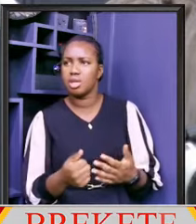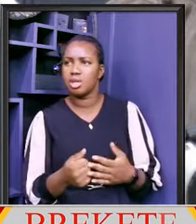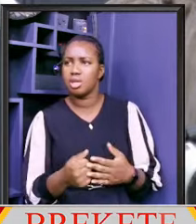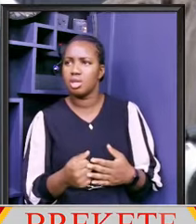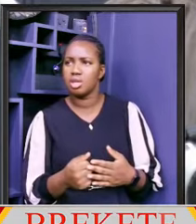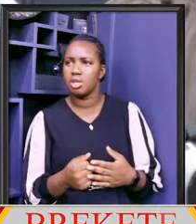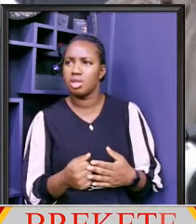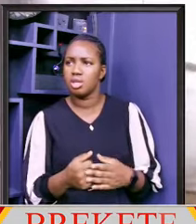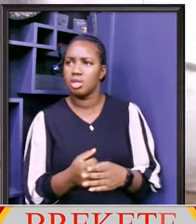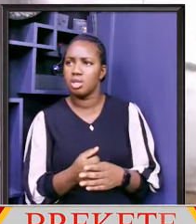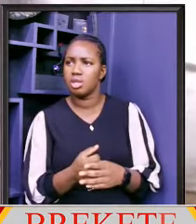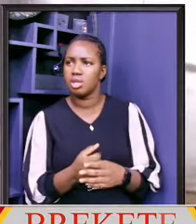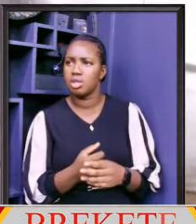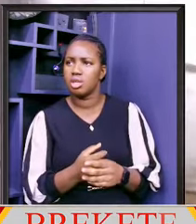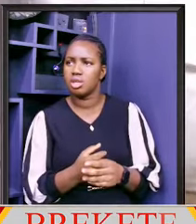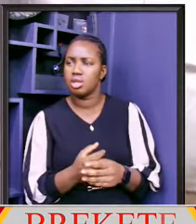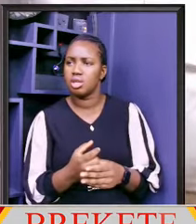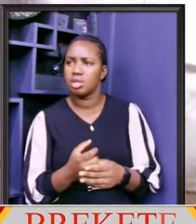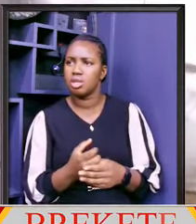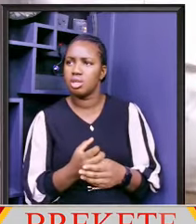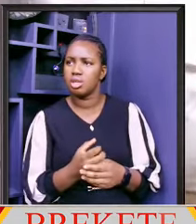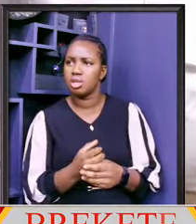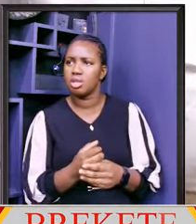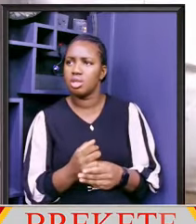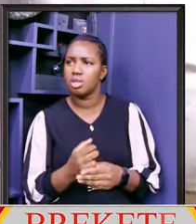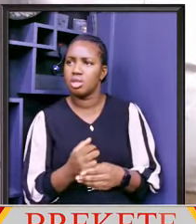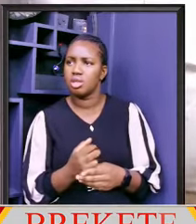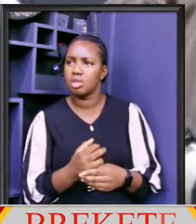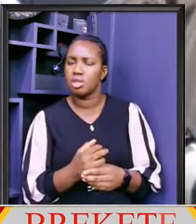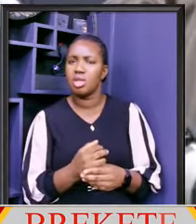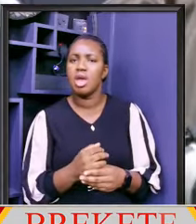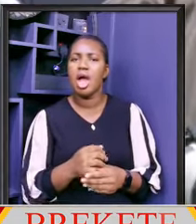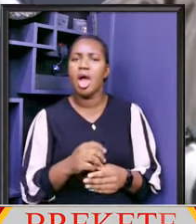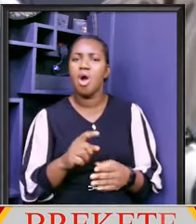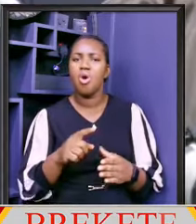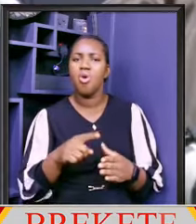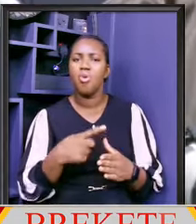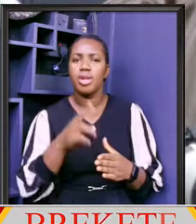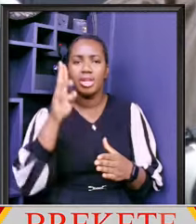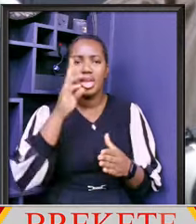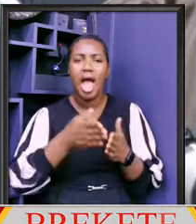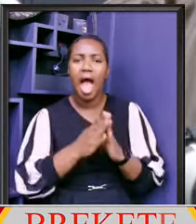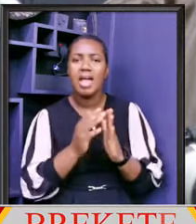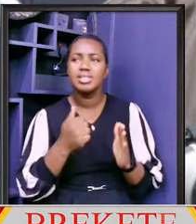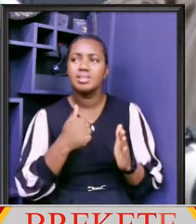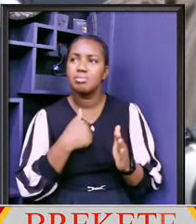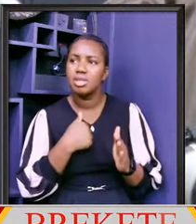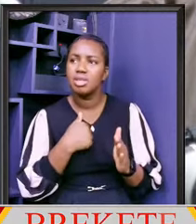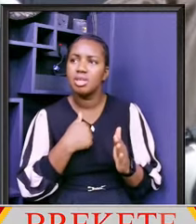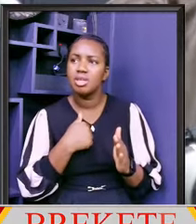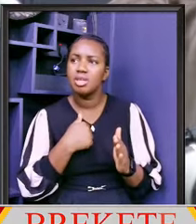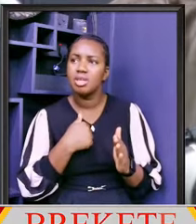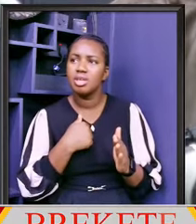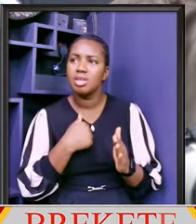hotel. He say, what? I say, that's where I am. He was shocked because he knew the hotels are $17,000.